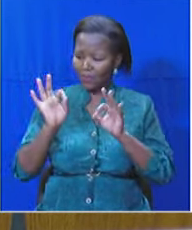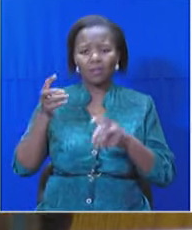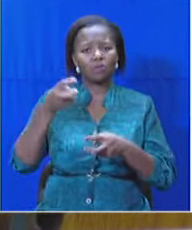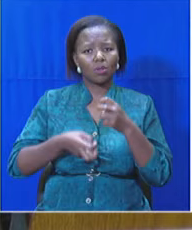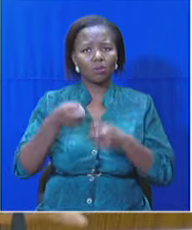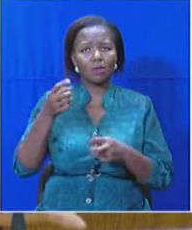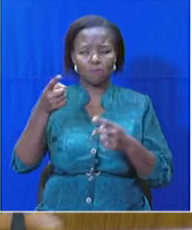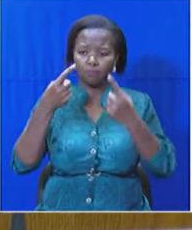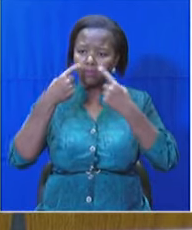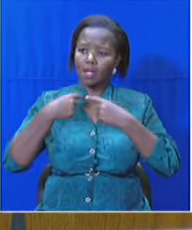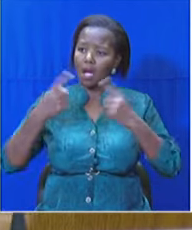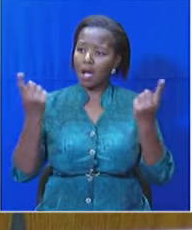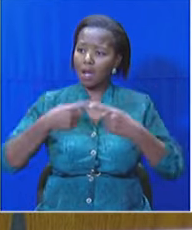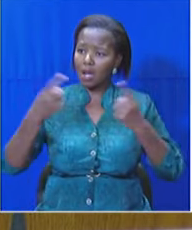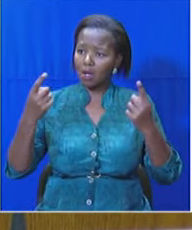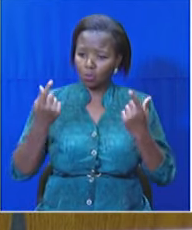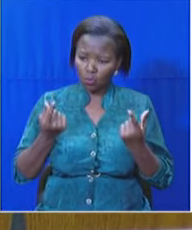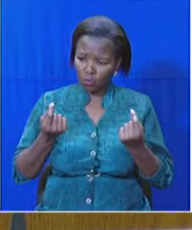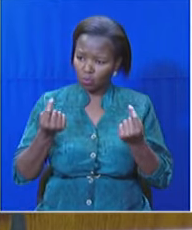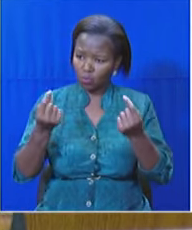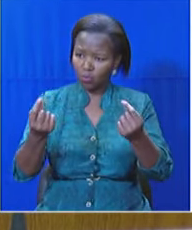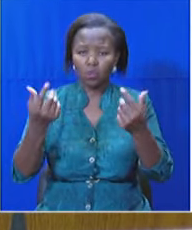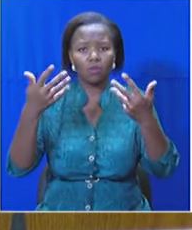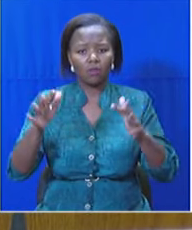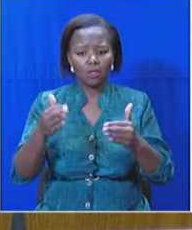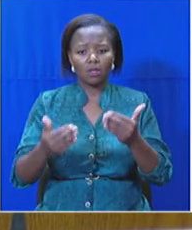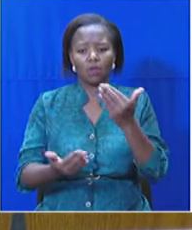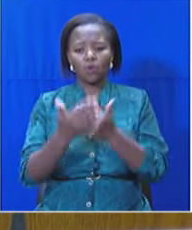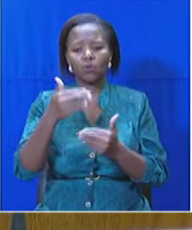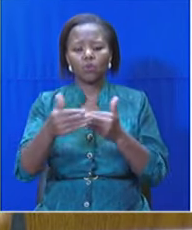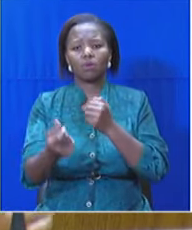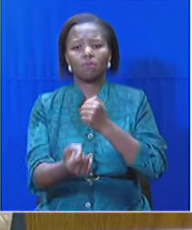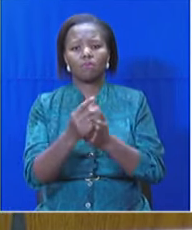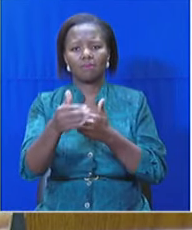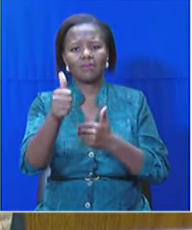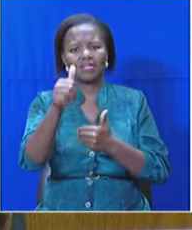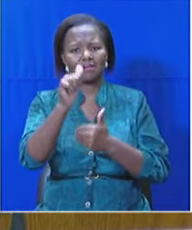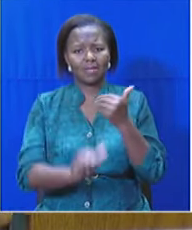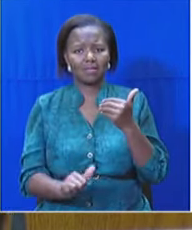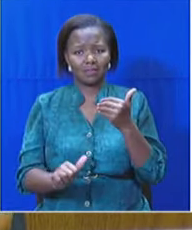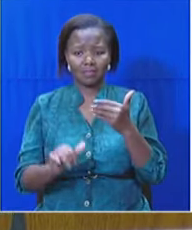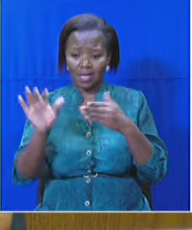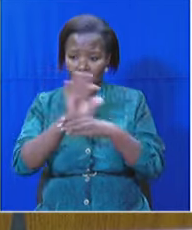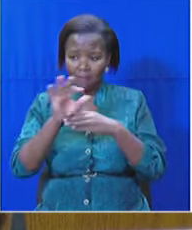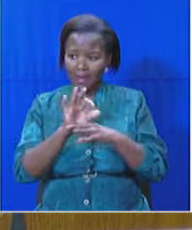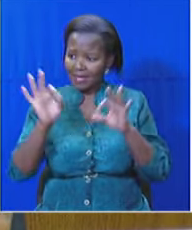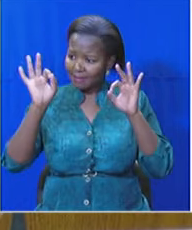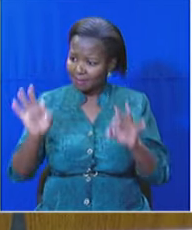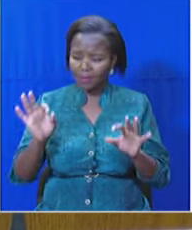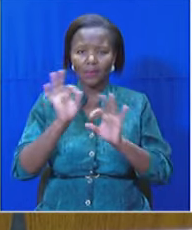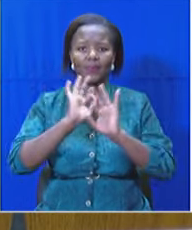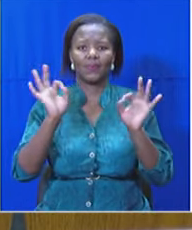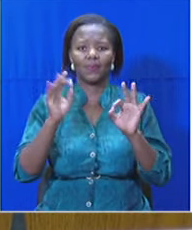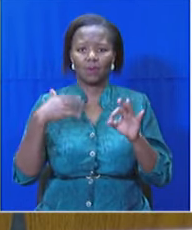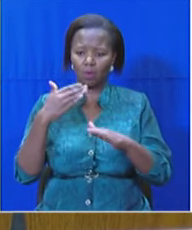announce things, run with something, and then come up with something again after 6 months. There is no plan that everyone can work together